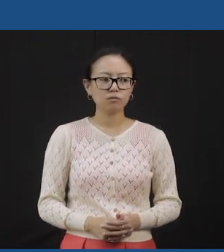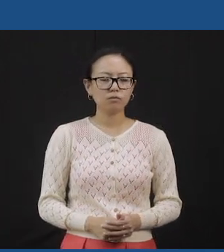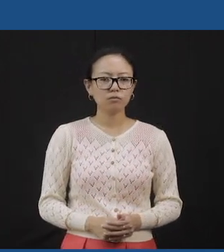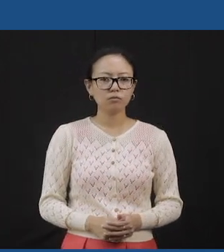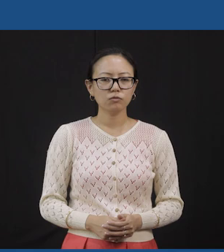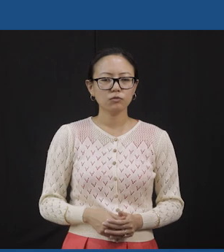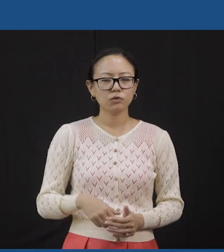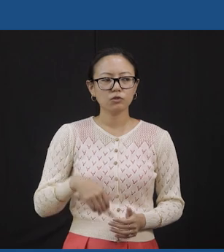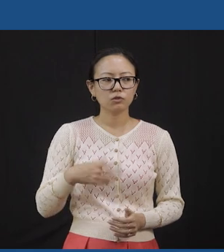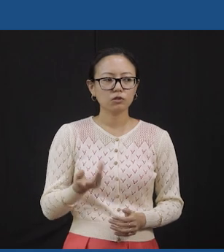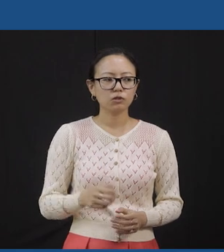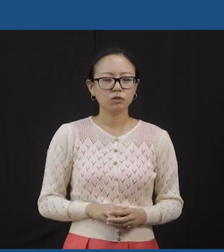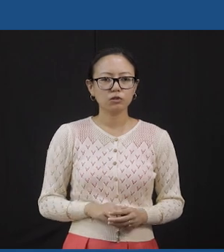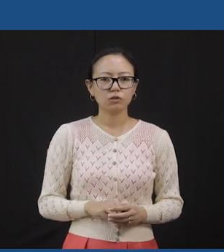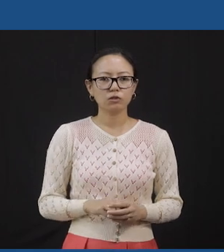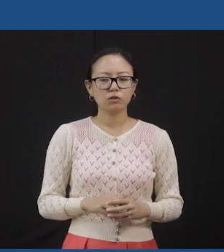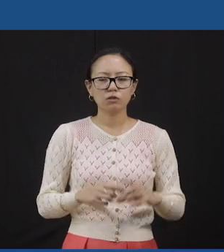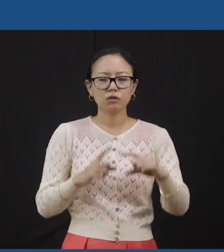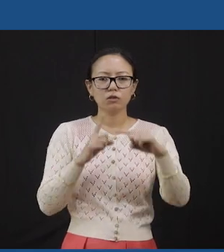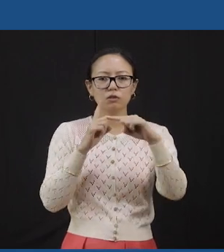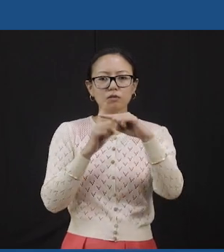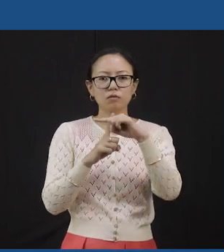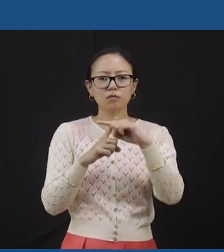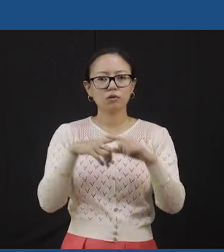Okay, now find the sum.